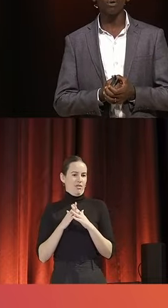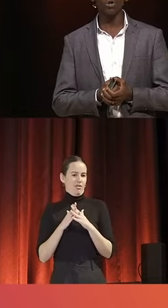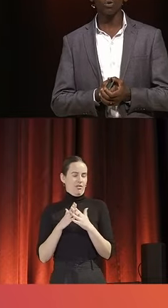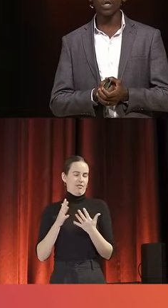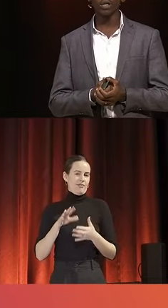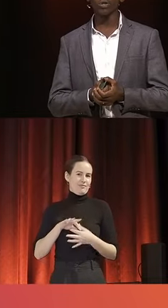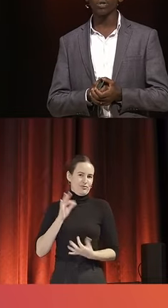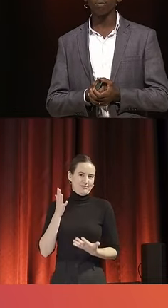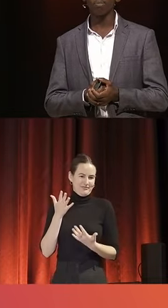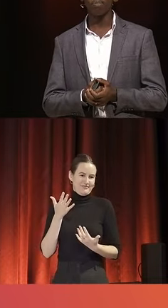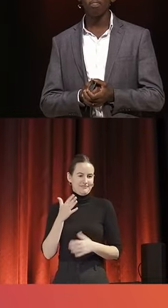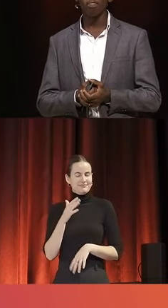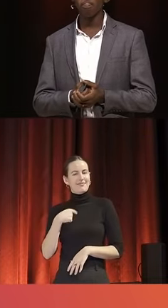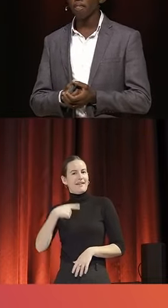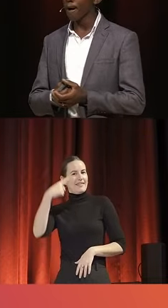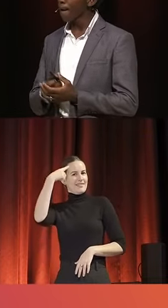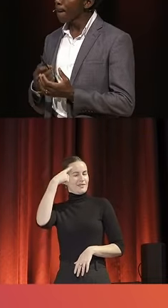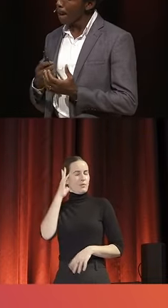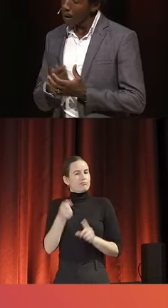ingredients for real change.